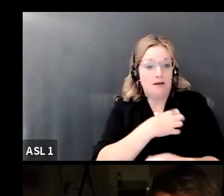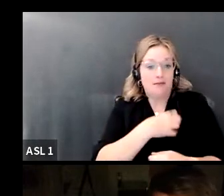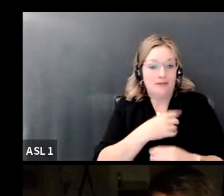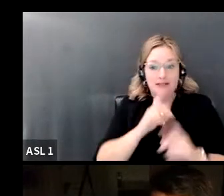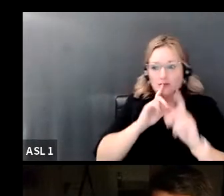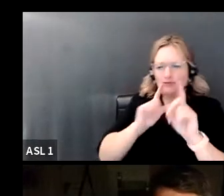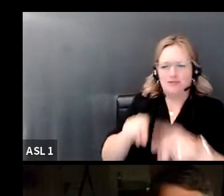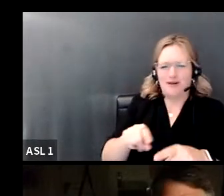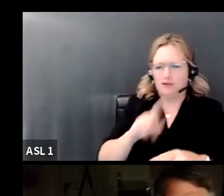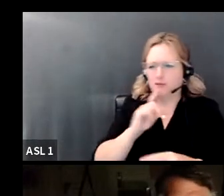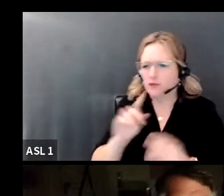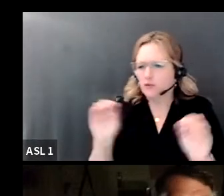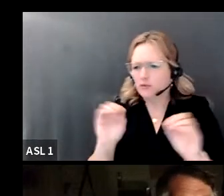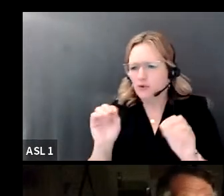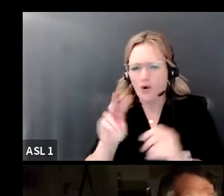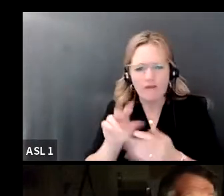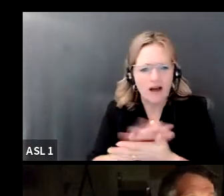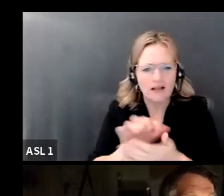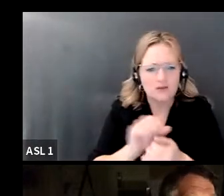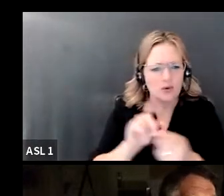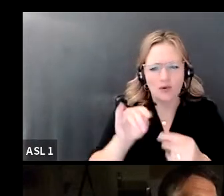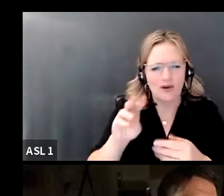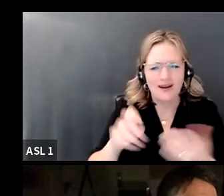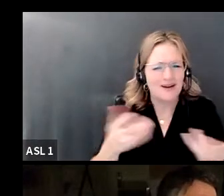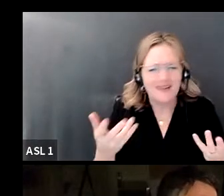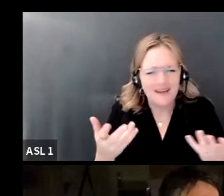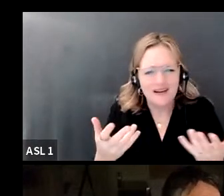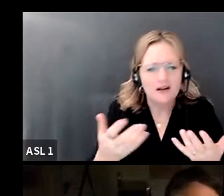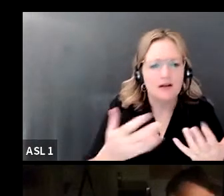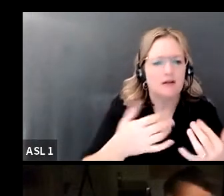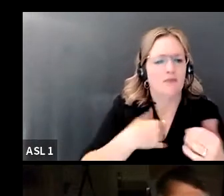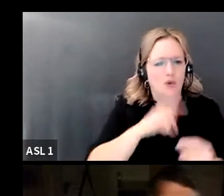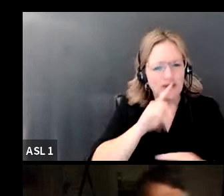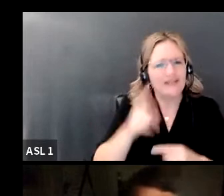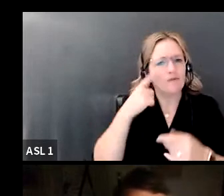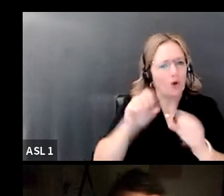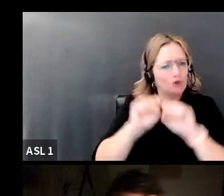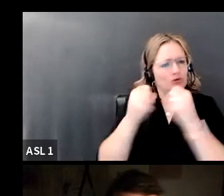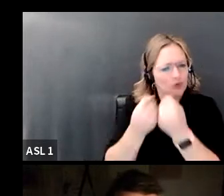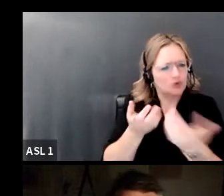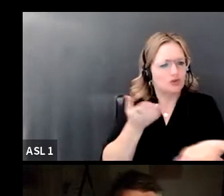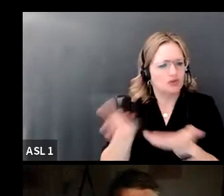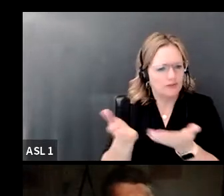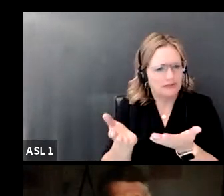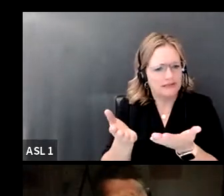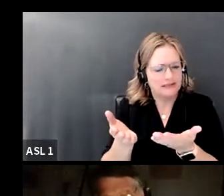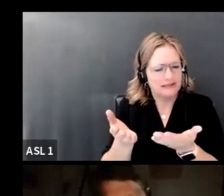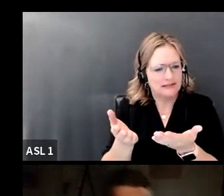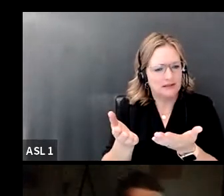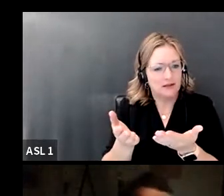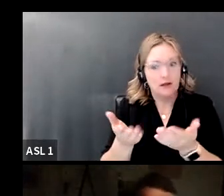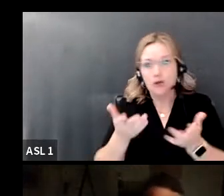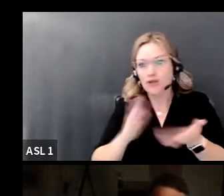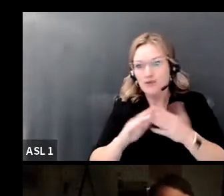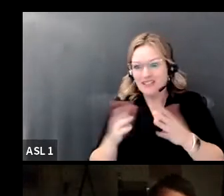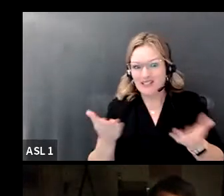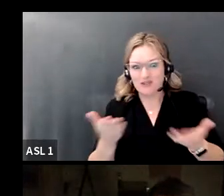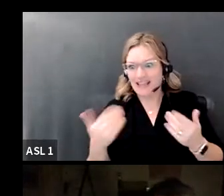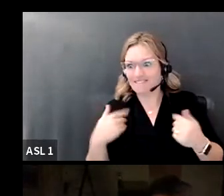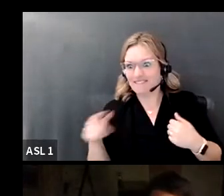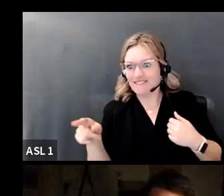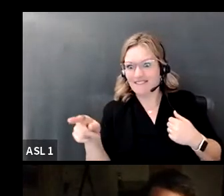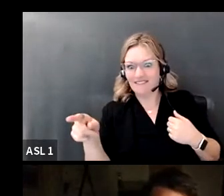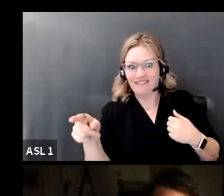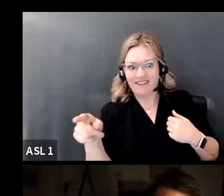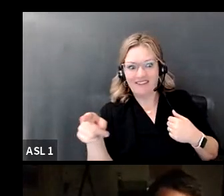criminal in nature with over 40 percent of calls are for social issues and given that community services offer a range of interventions